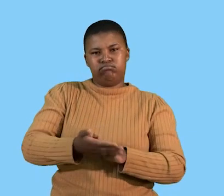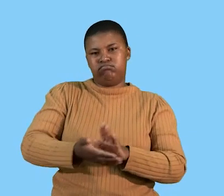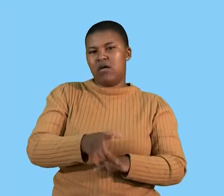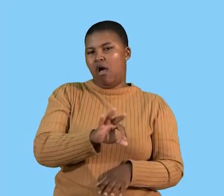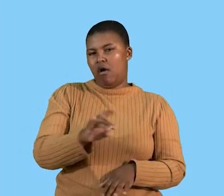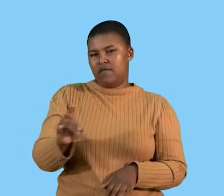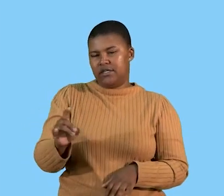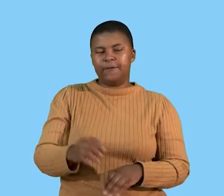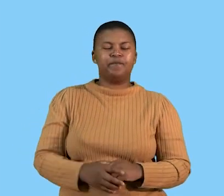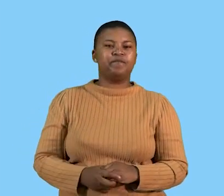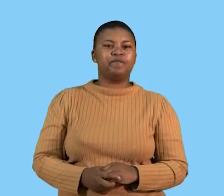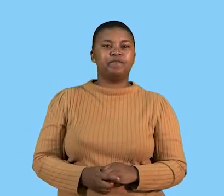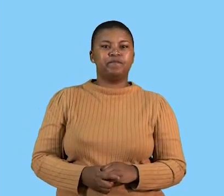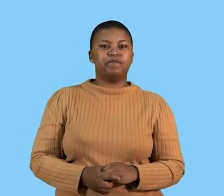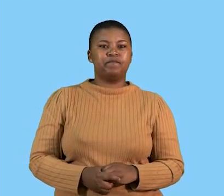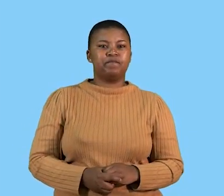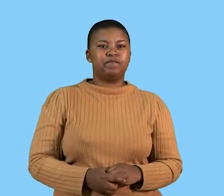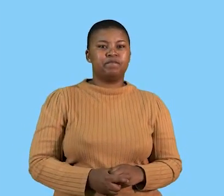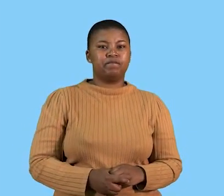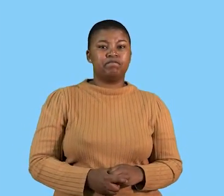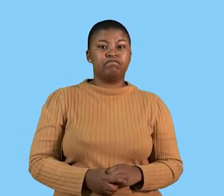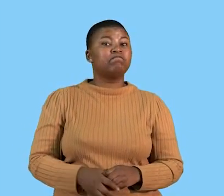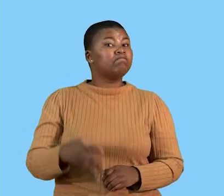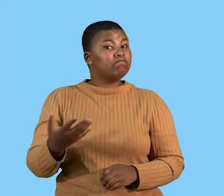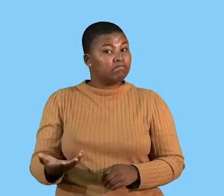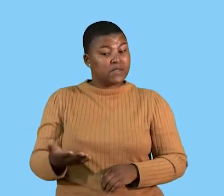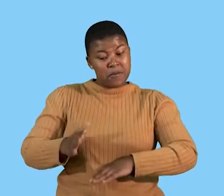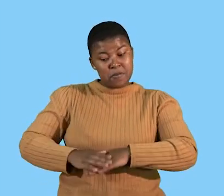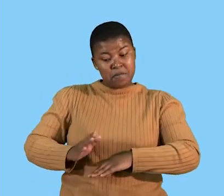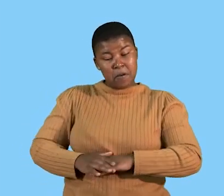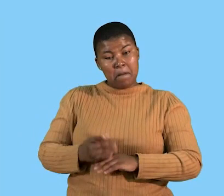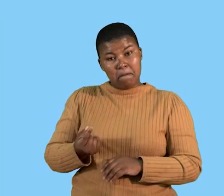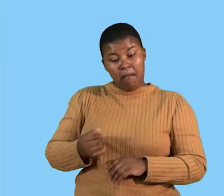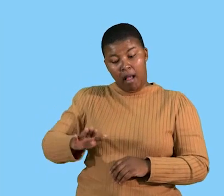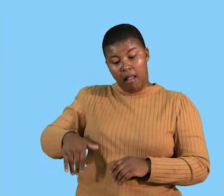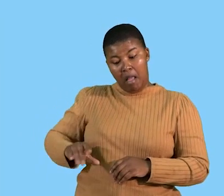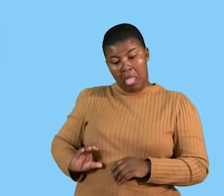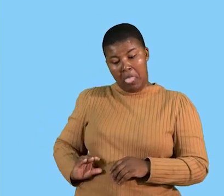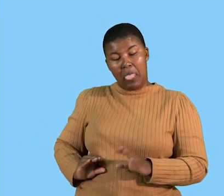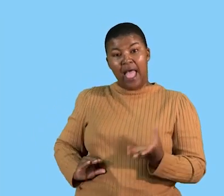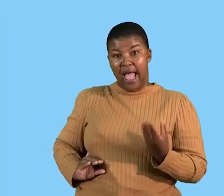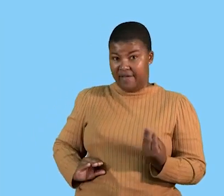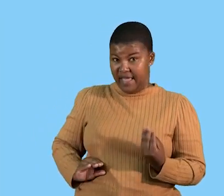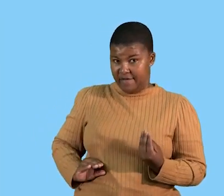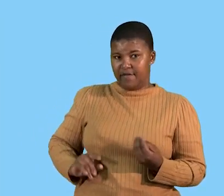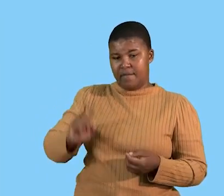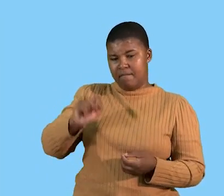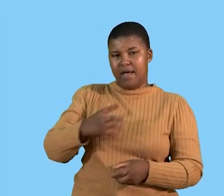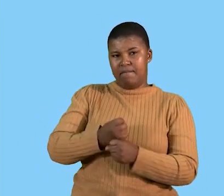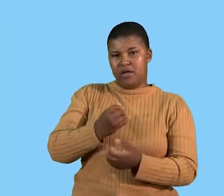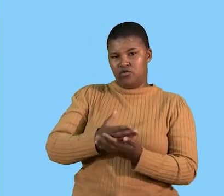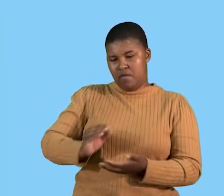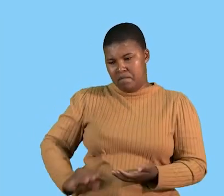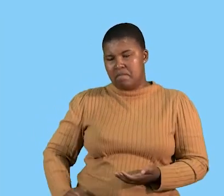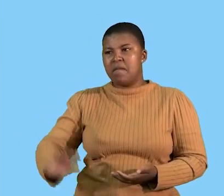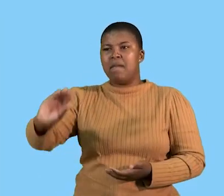a day-to-day basis. If there is any extra capital in the business, they will then invest